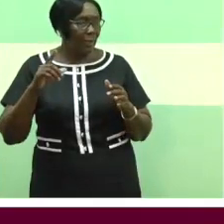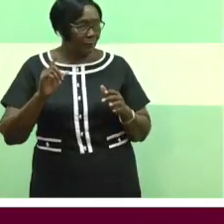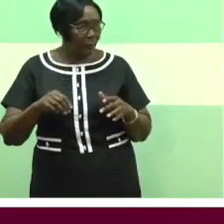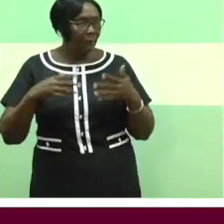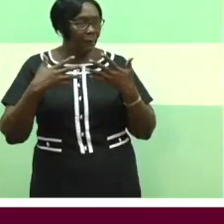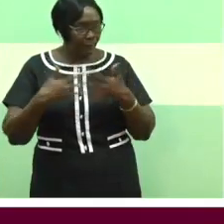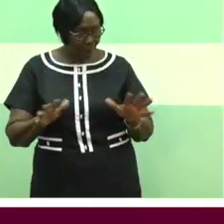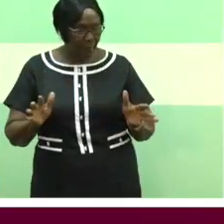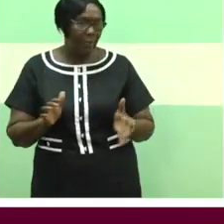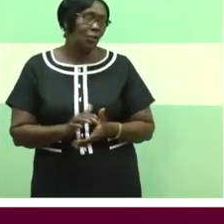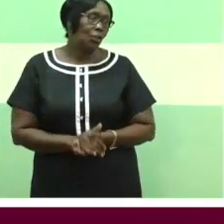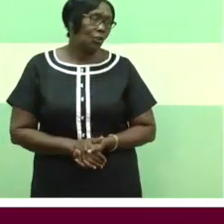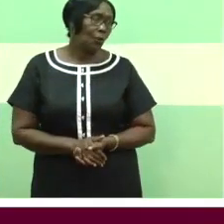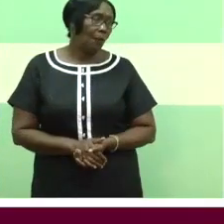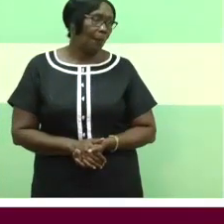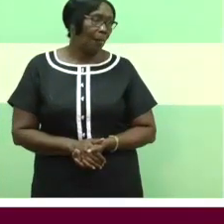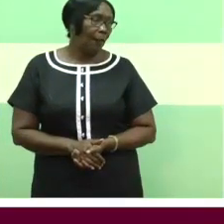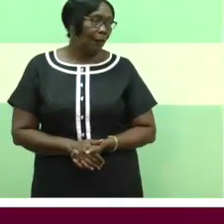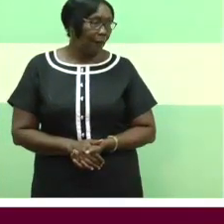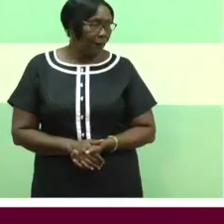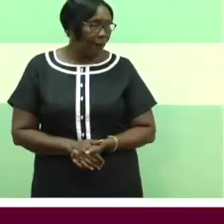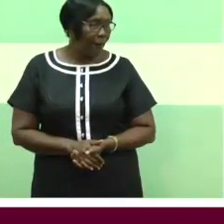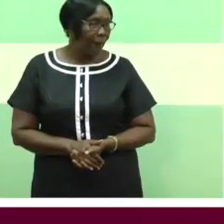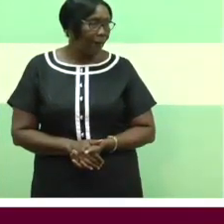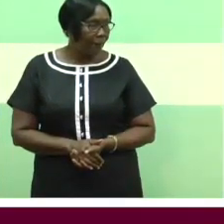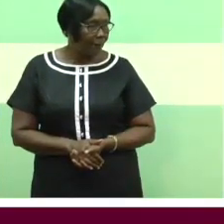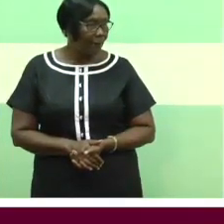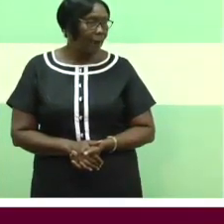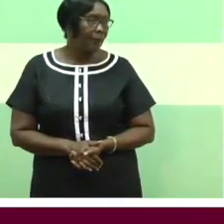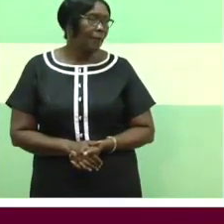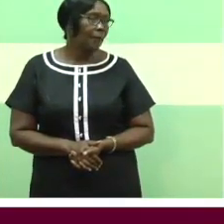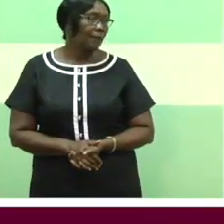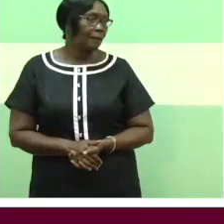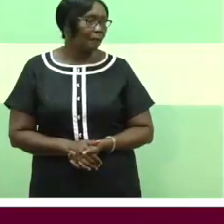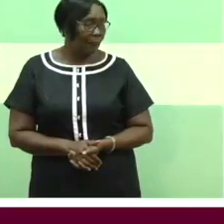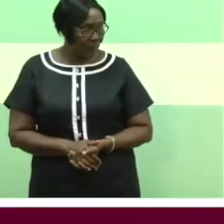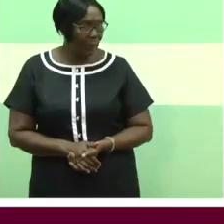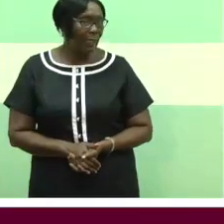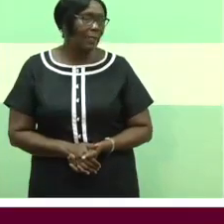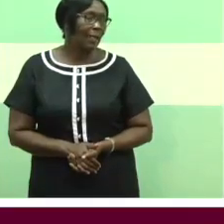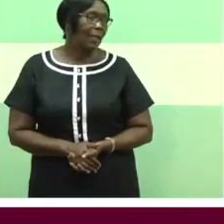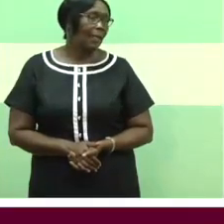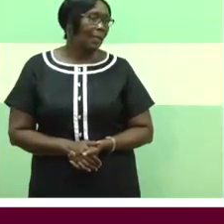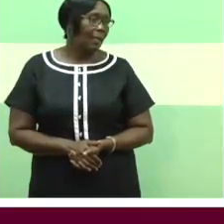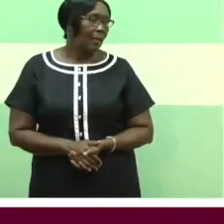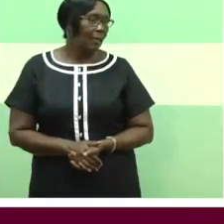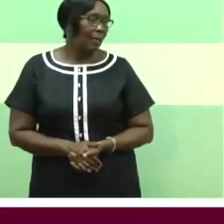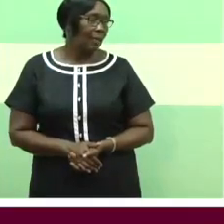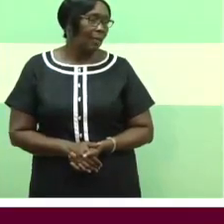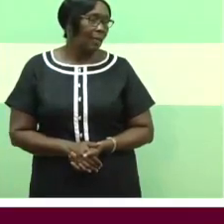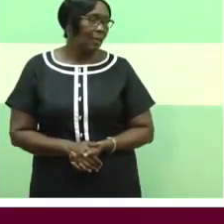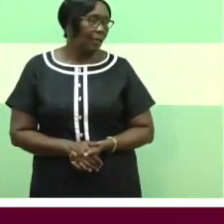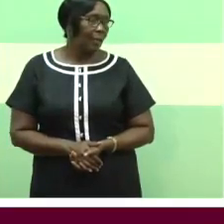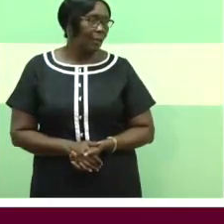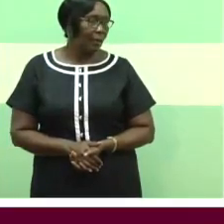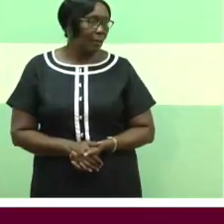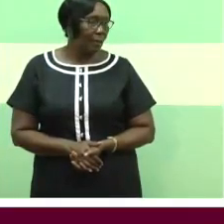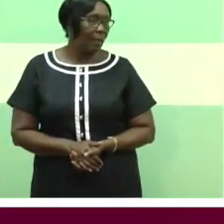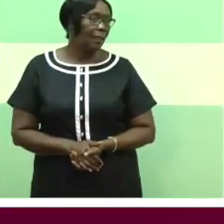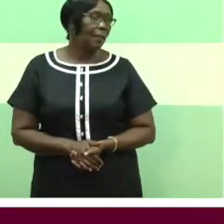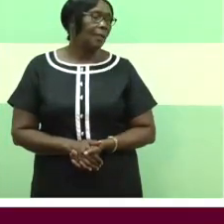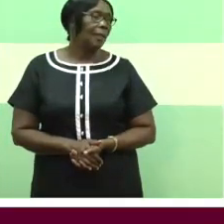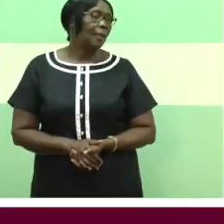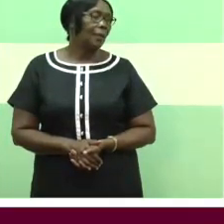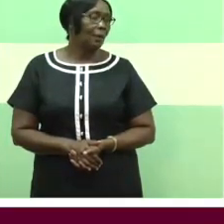would have been completed. So you have breakfast, you have table work, you have snack time, then you go on to